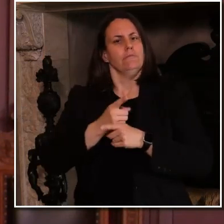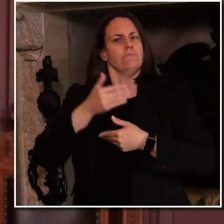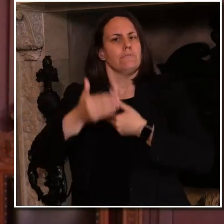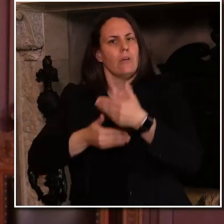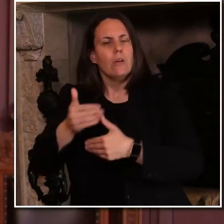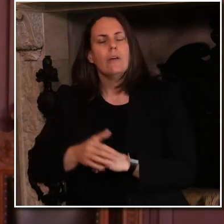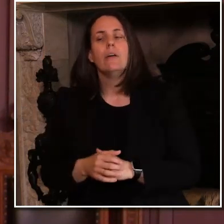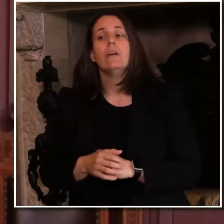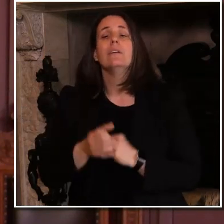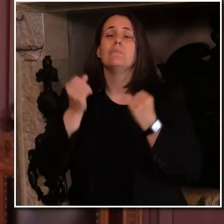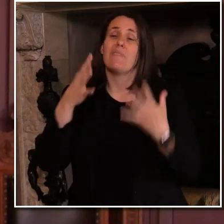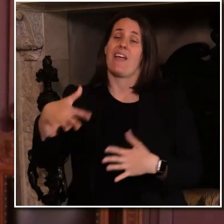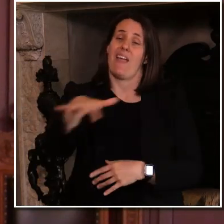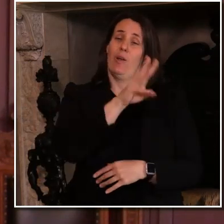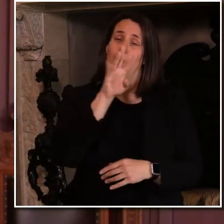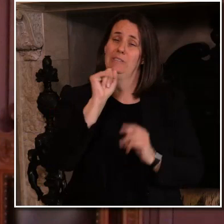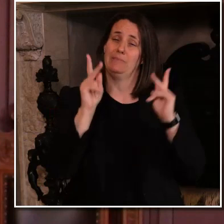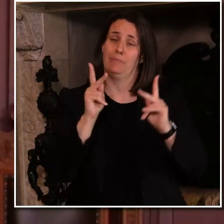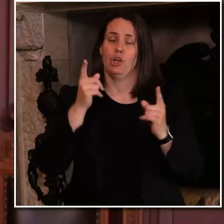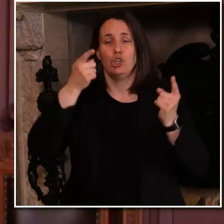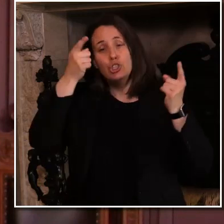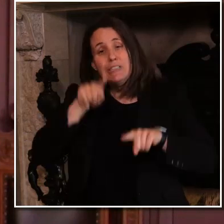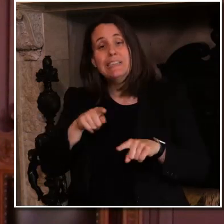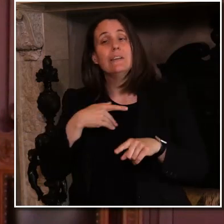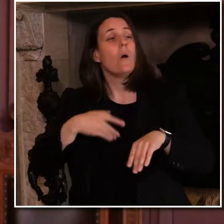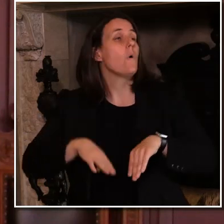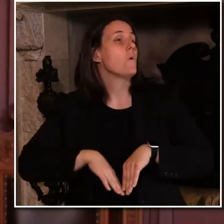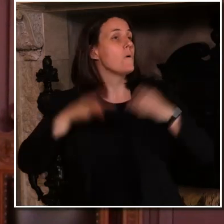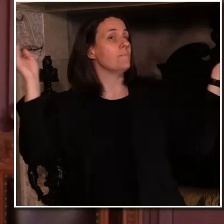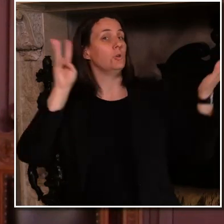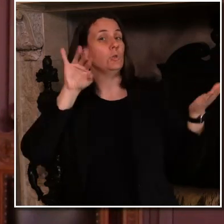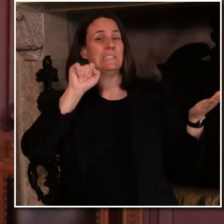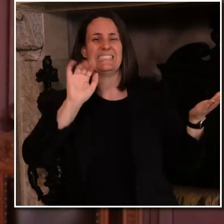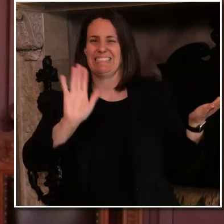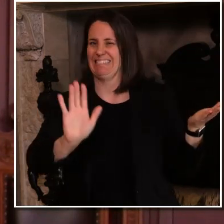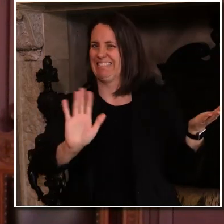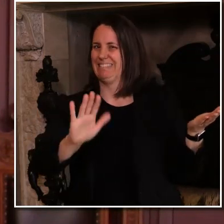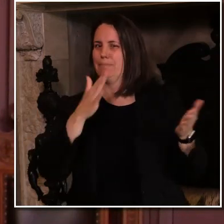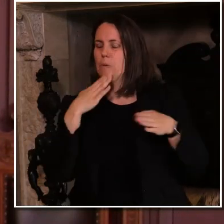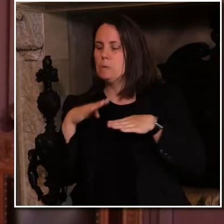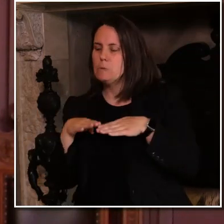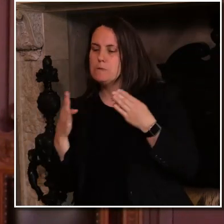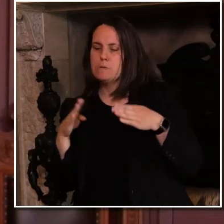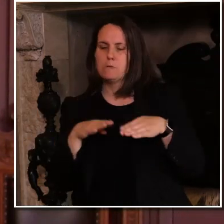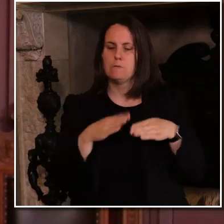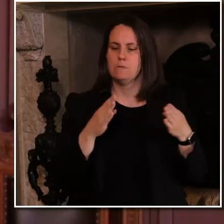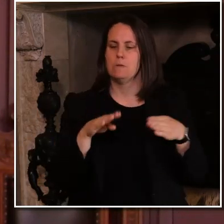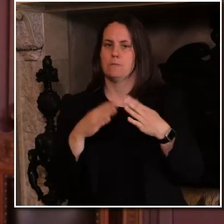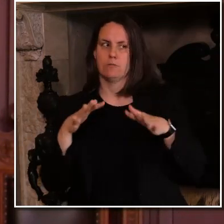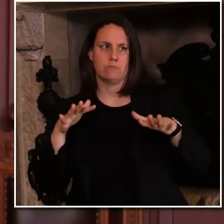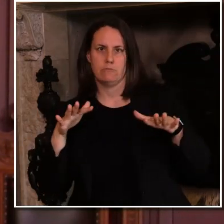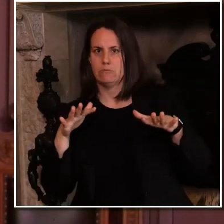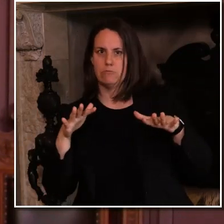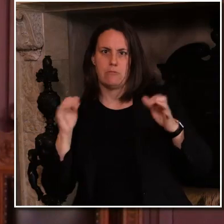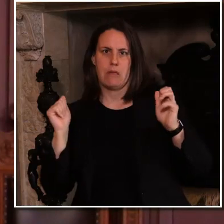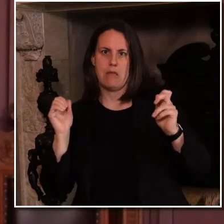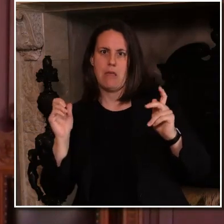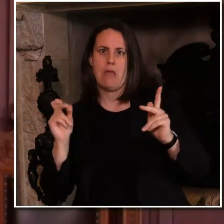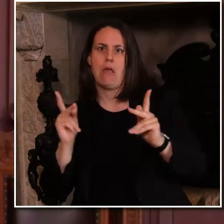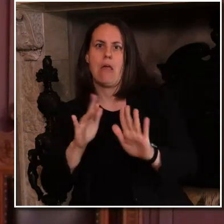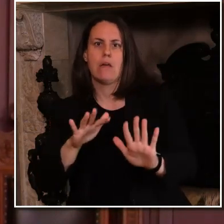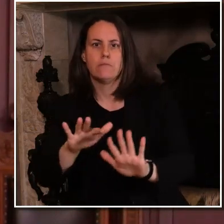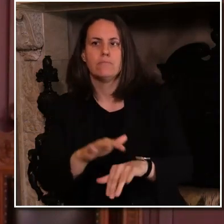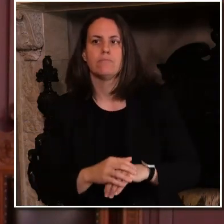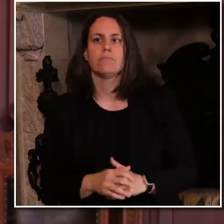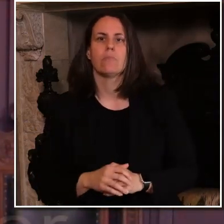economy. So we feel confident in what we're doing and in the lawsuit also.